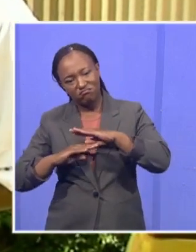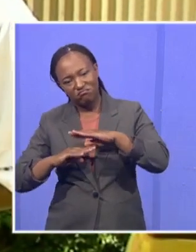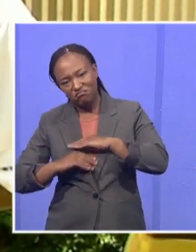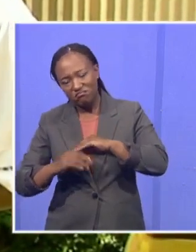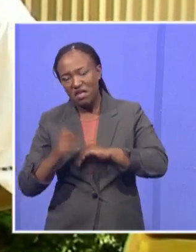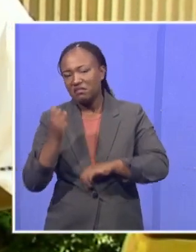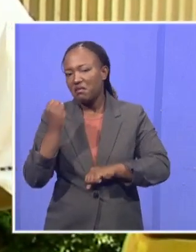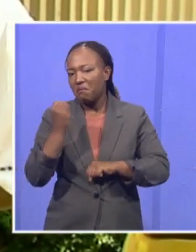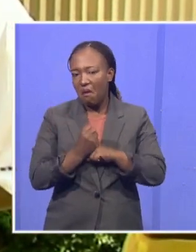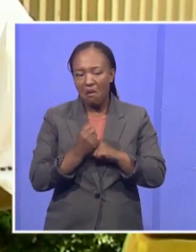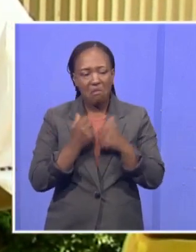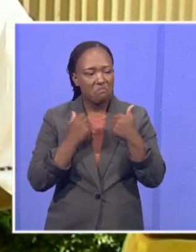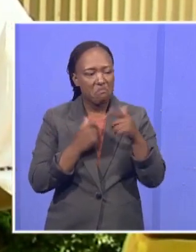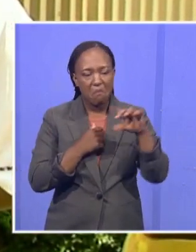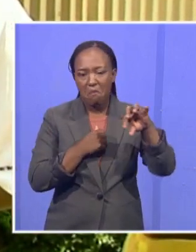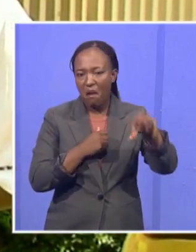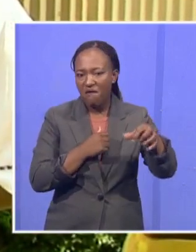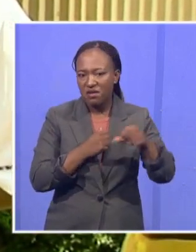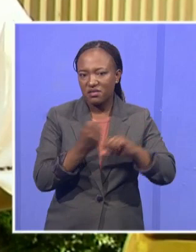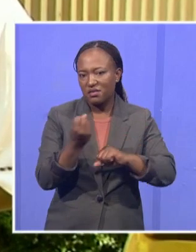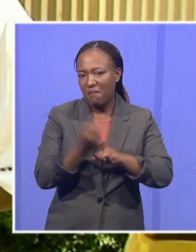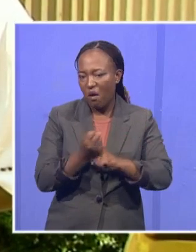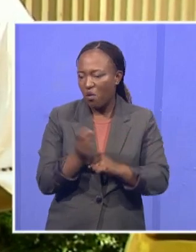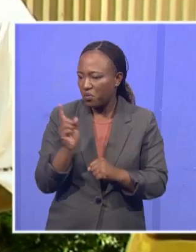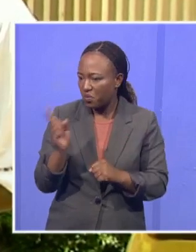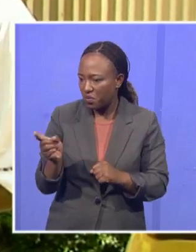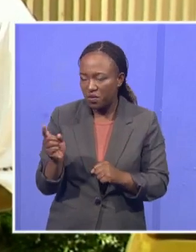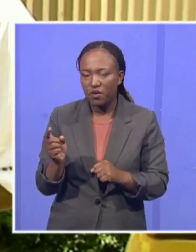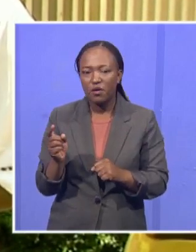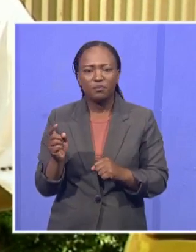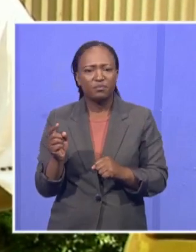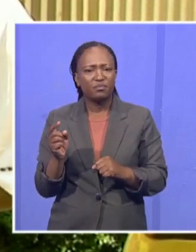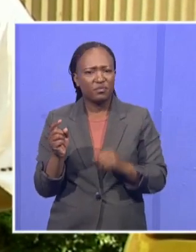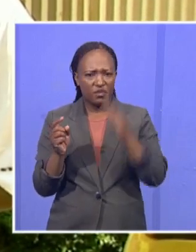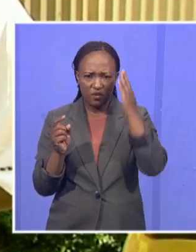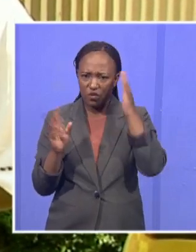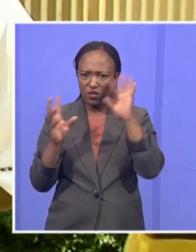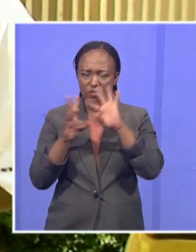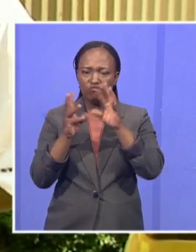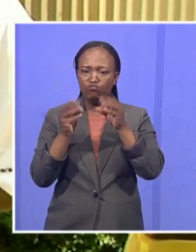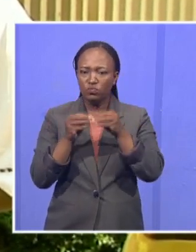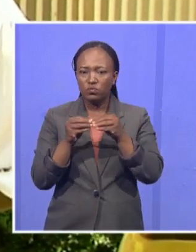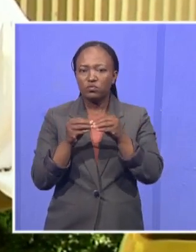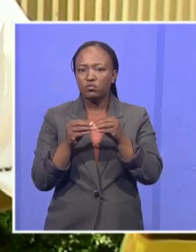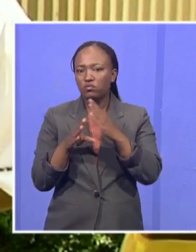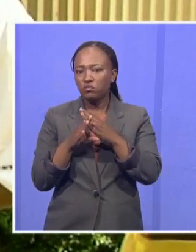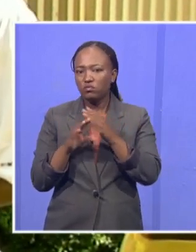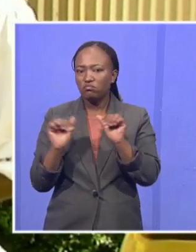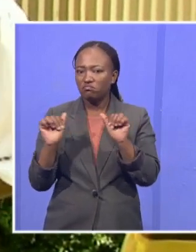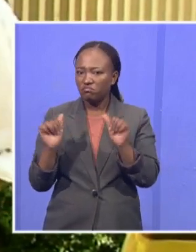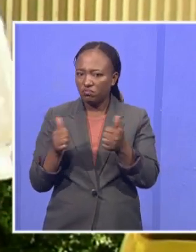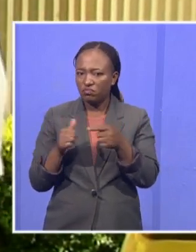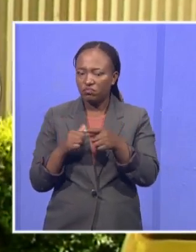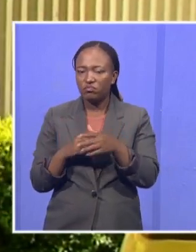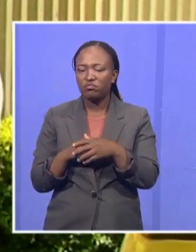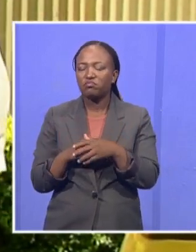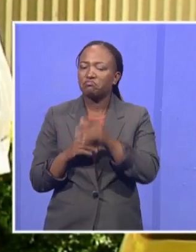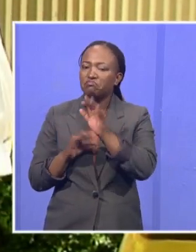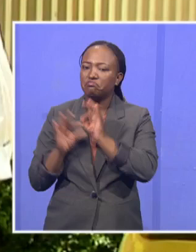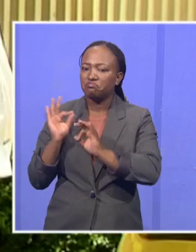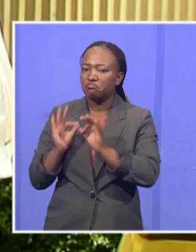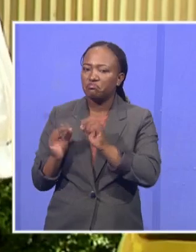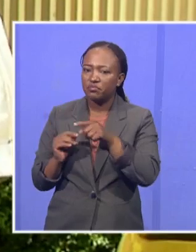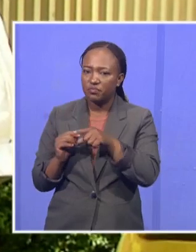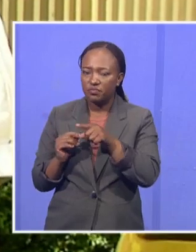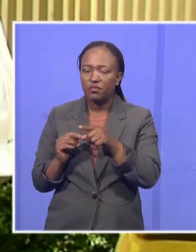the province, and it seems like you know exactly how to handle the tasks that you are given here. Talk about